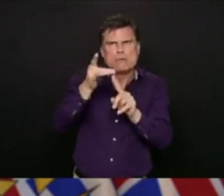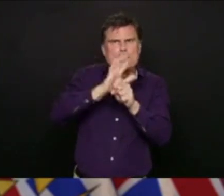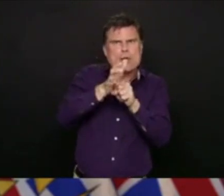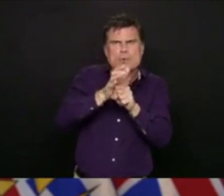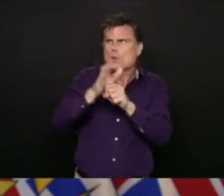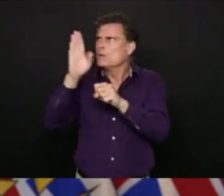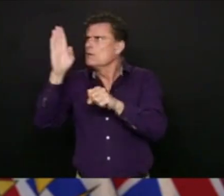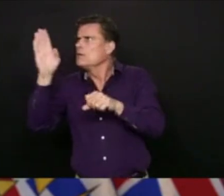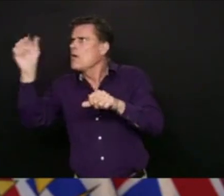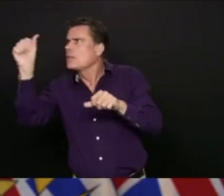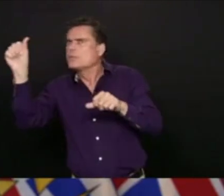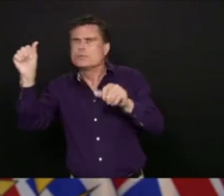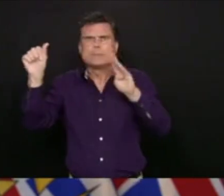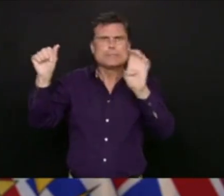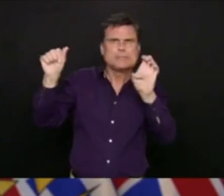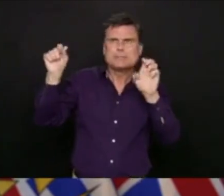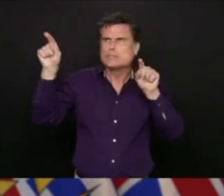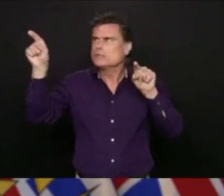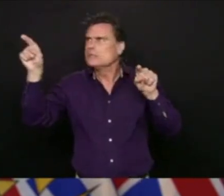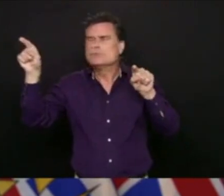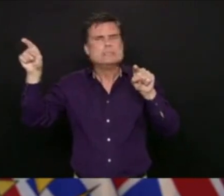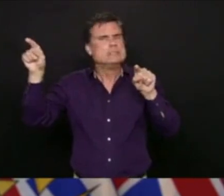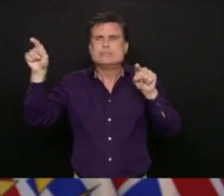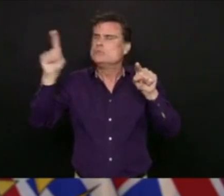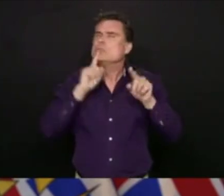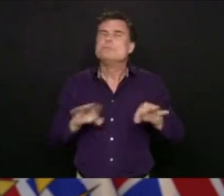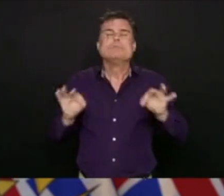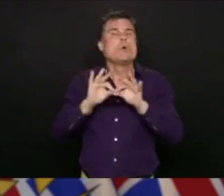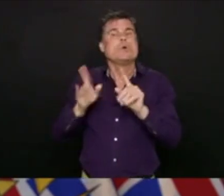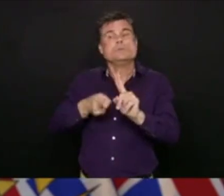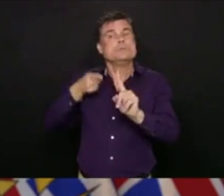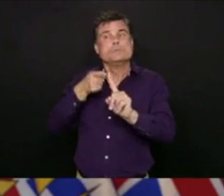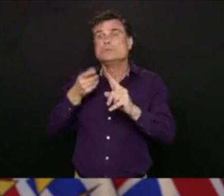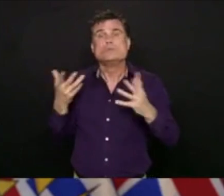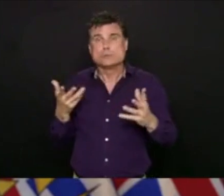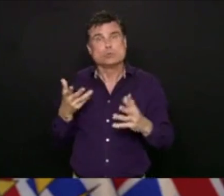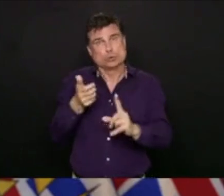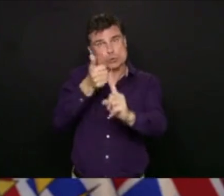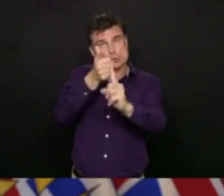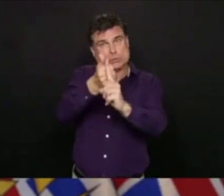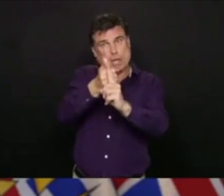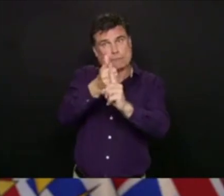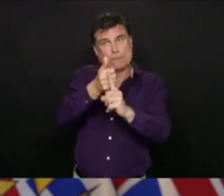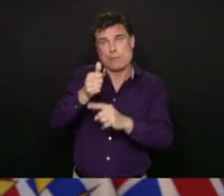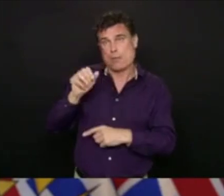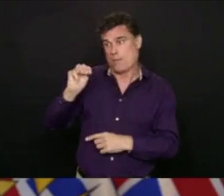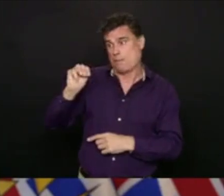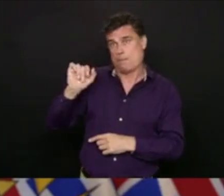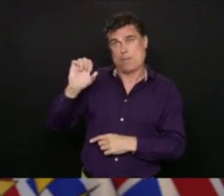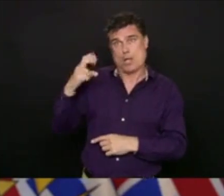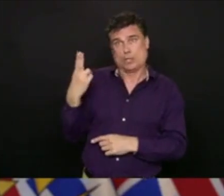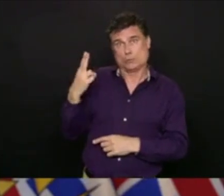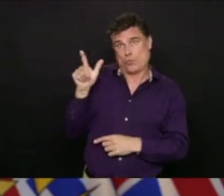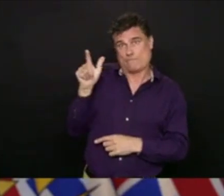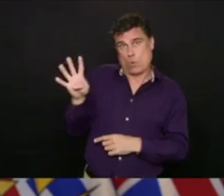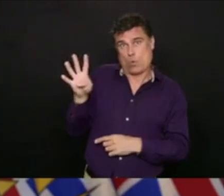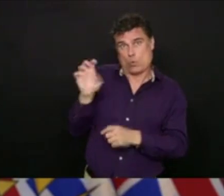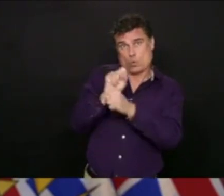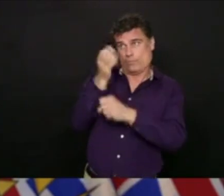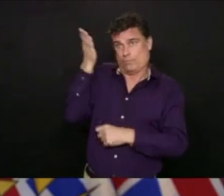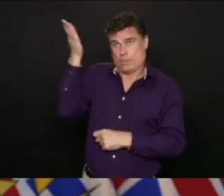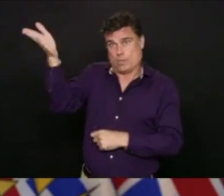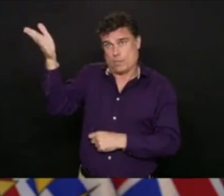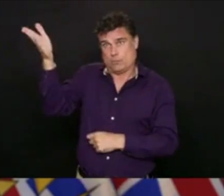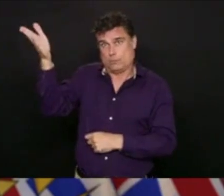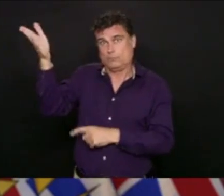that anybody who has been at the site since March 24th needs to follow our requirements in British Columbia when they are